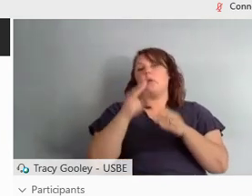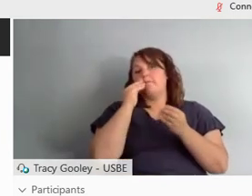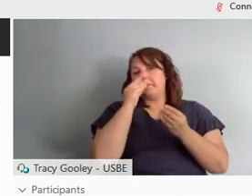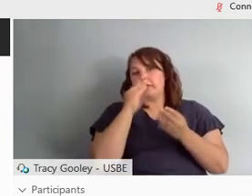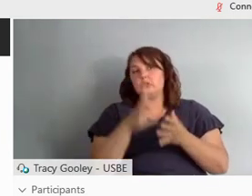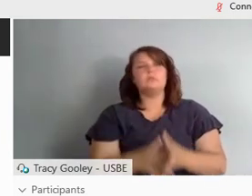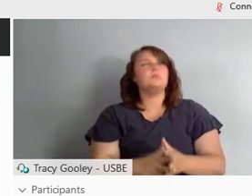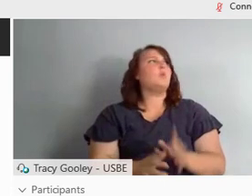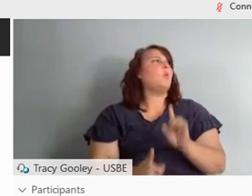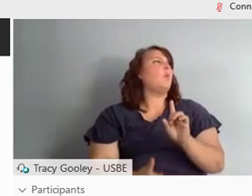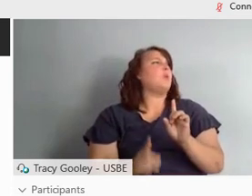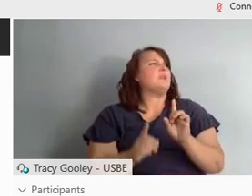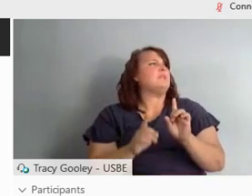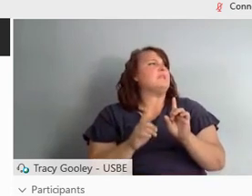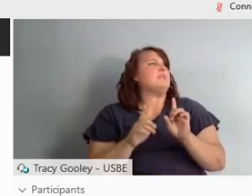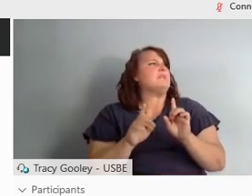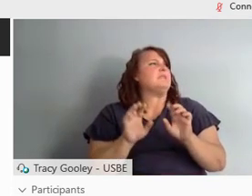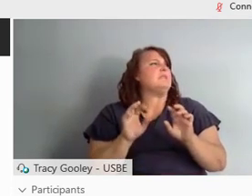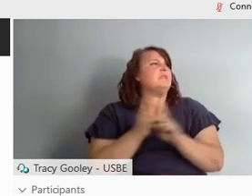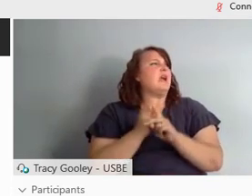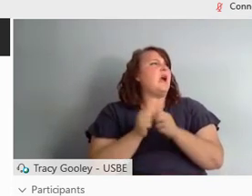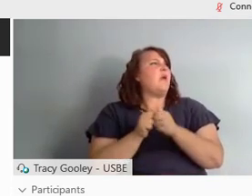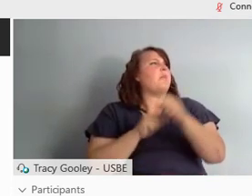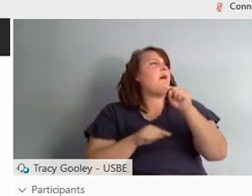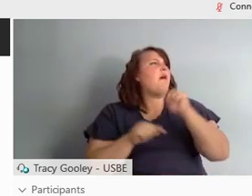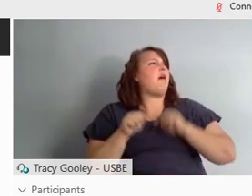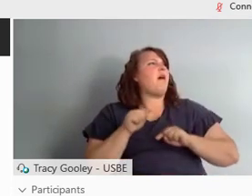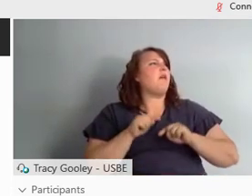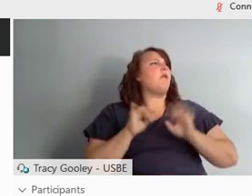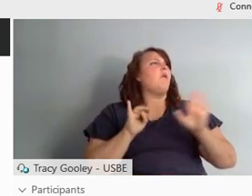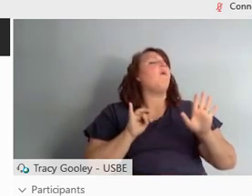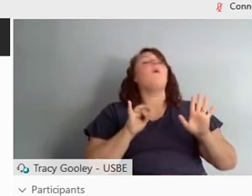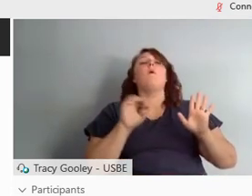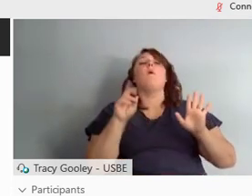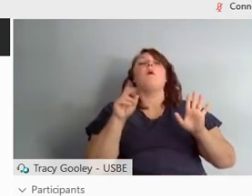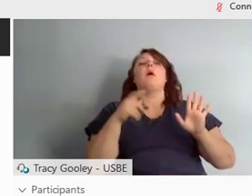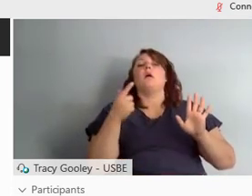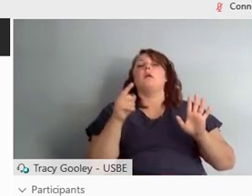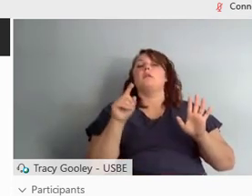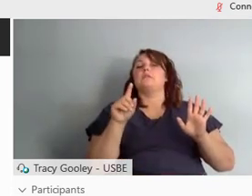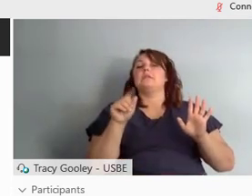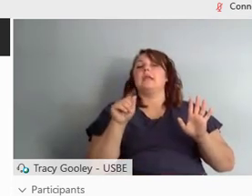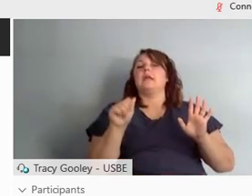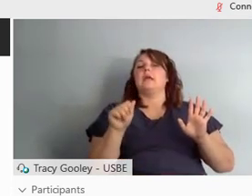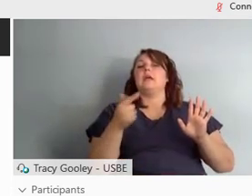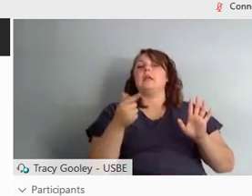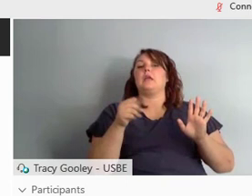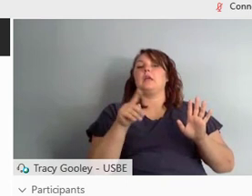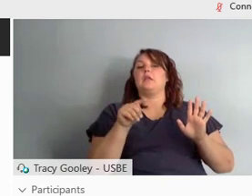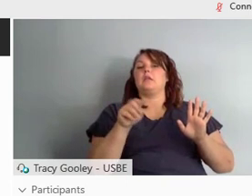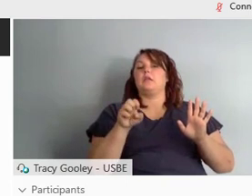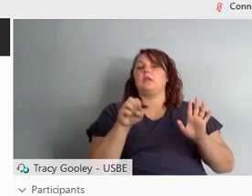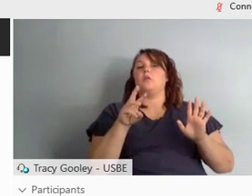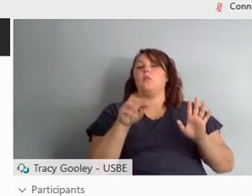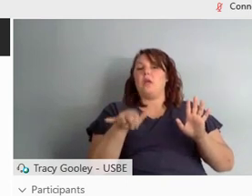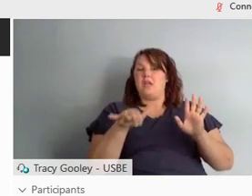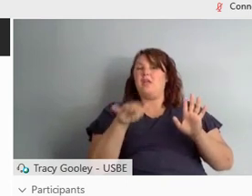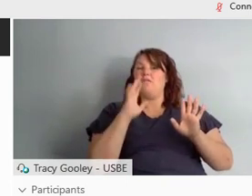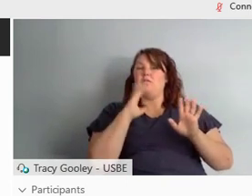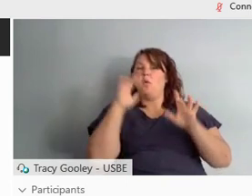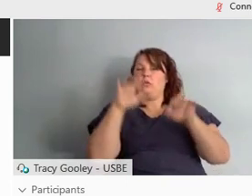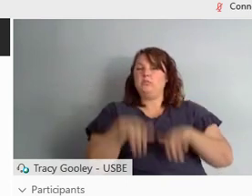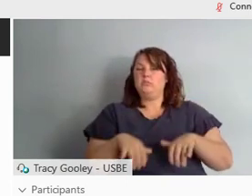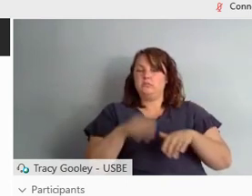data in here, and see if I don't know if I can figure out how to go back. There we go. So when you get into Data Gateway to enter your data, underneath the